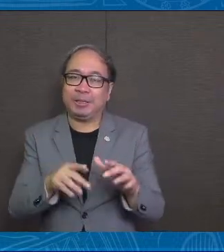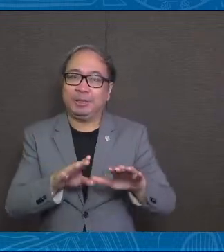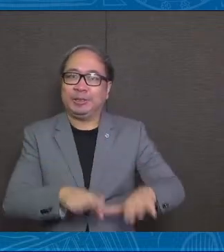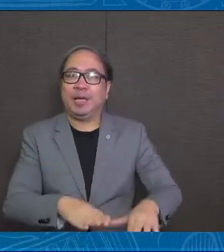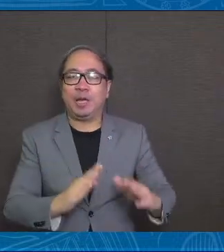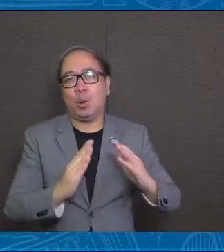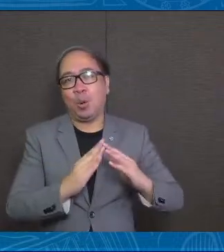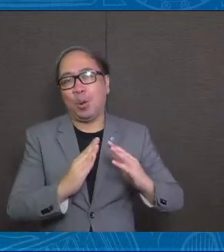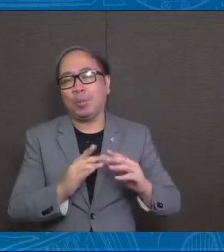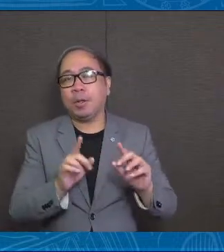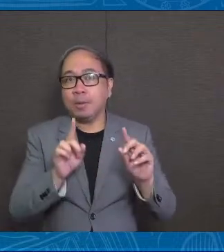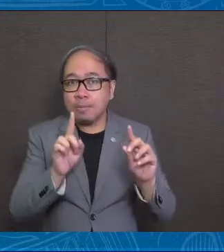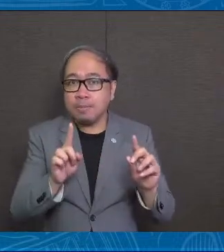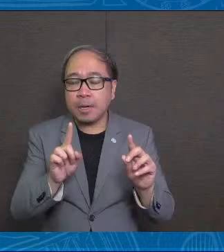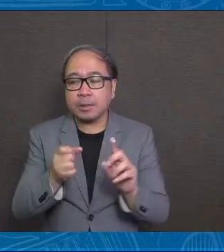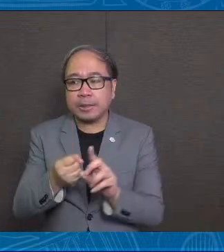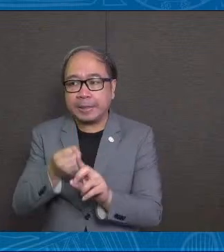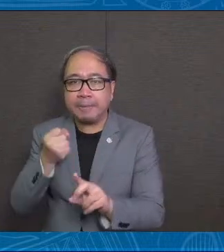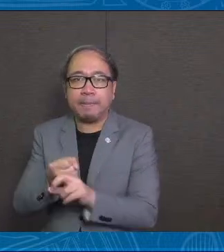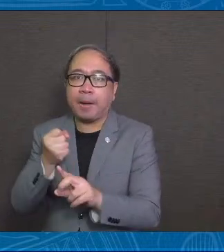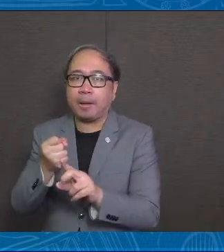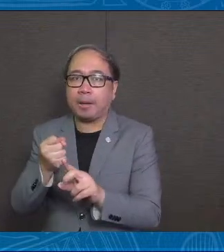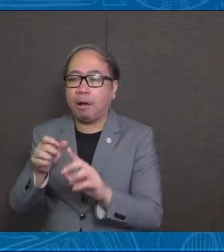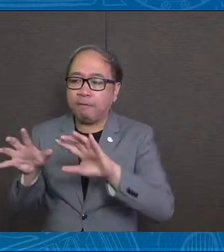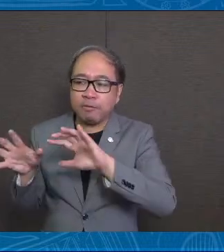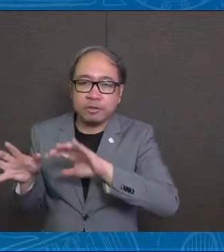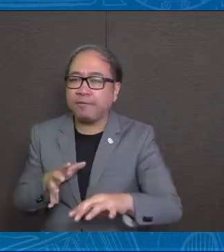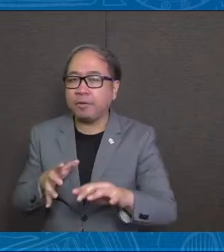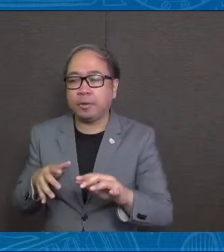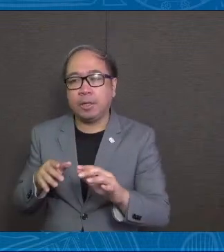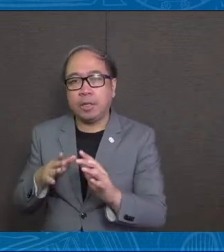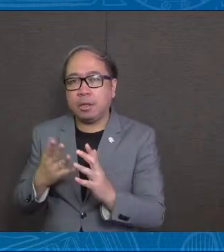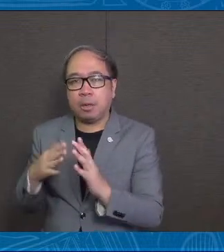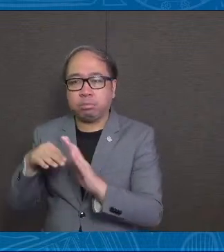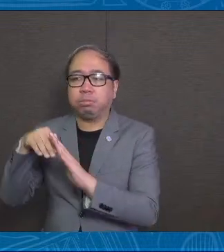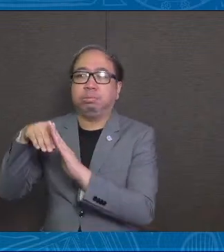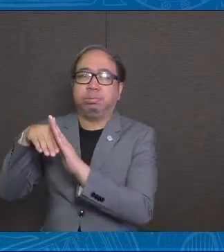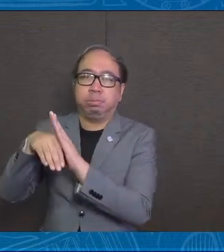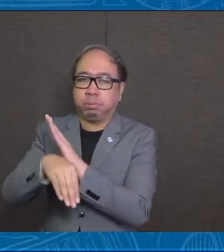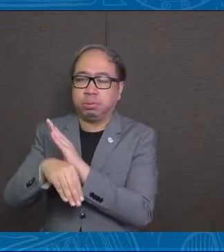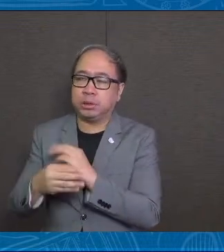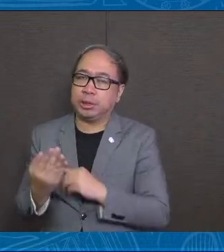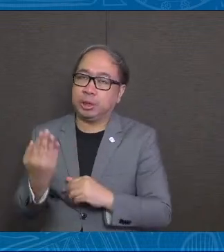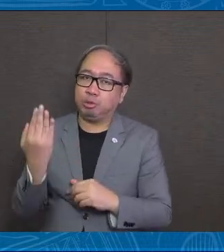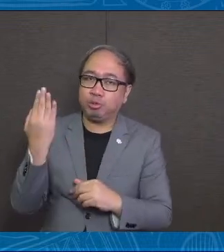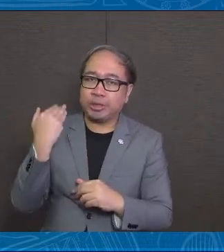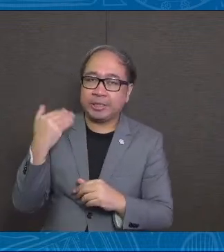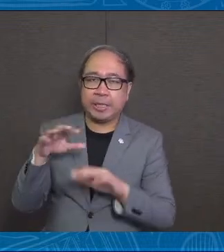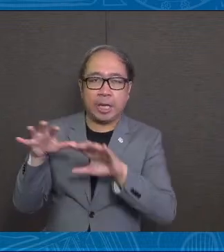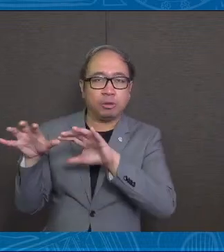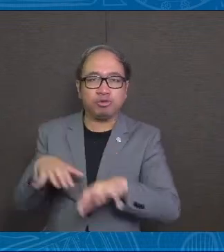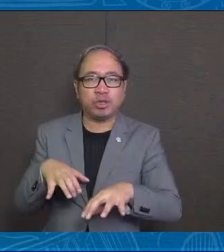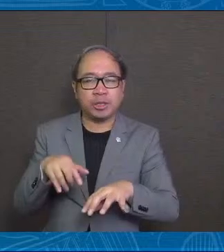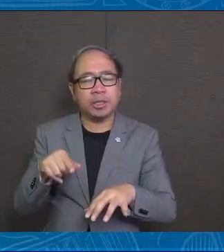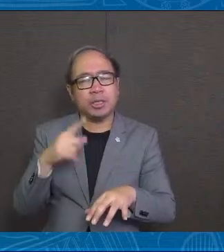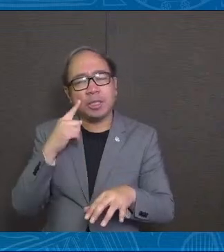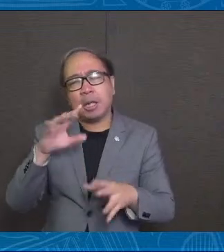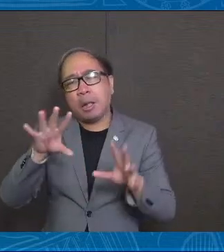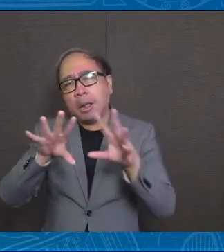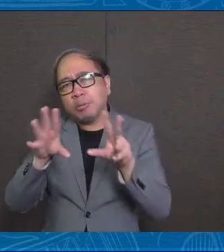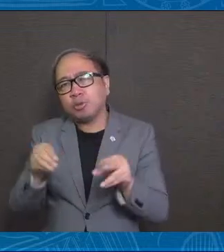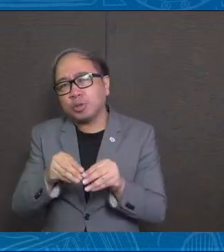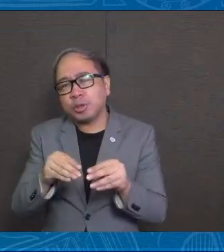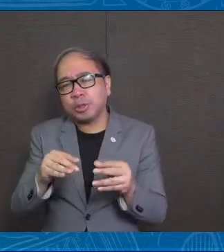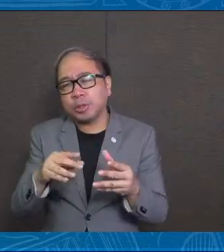the effects has been worsening. Well, the last typhoon to hit us is Typhoon Enteng or Yagi. Has an estimated cost of damage